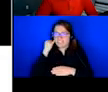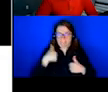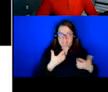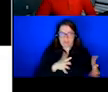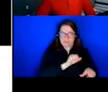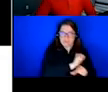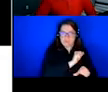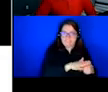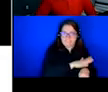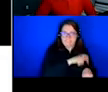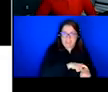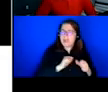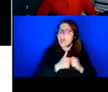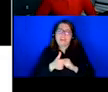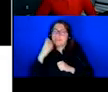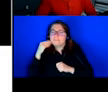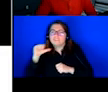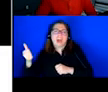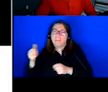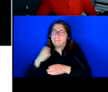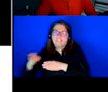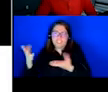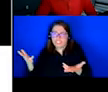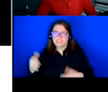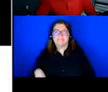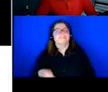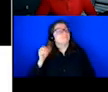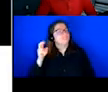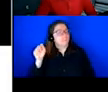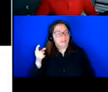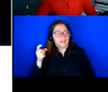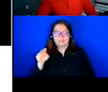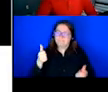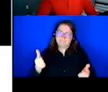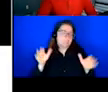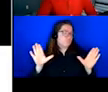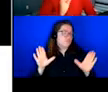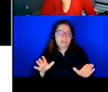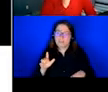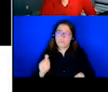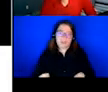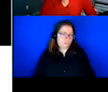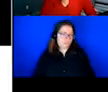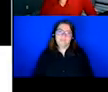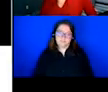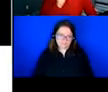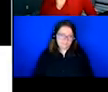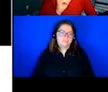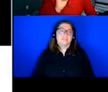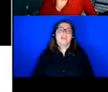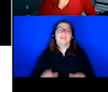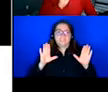full-time? That's a great Yes. question. That is a great question, and it's a great experience as well.